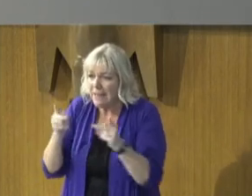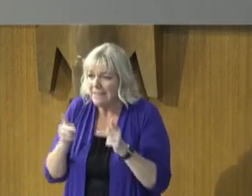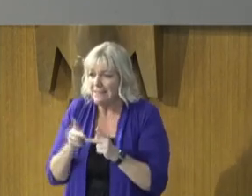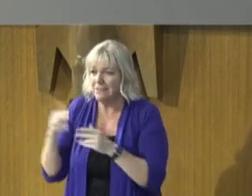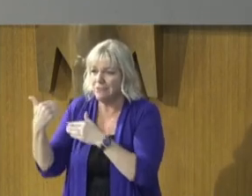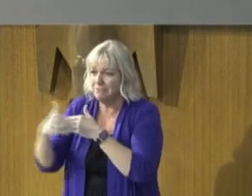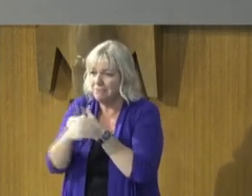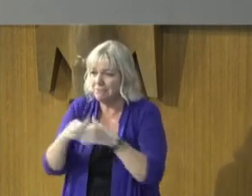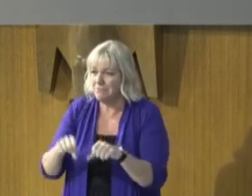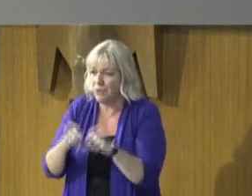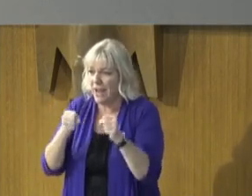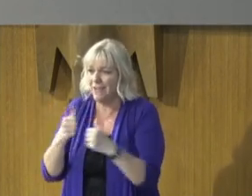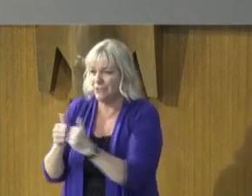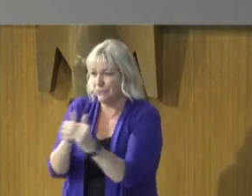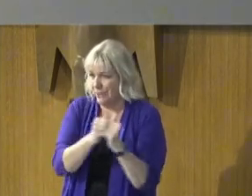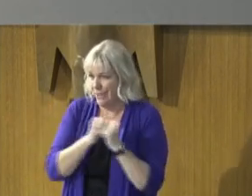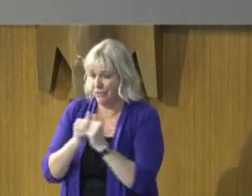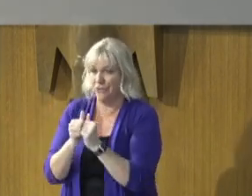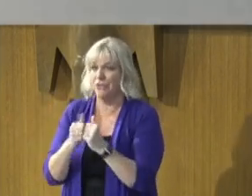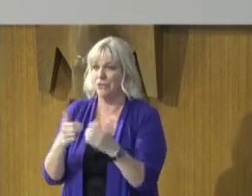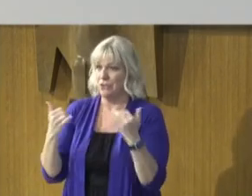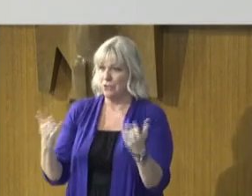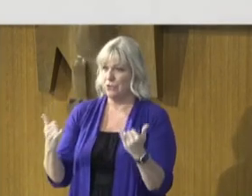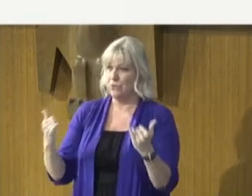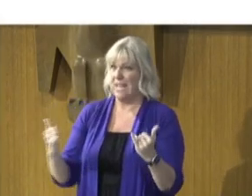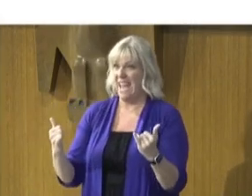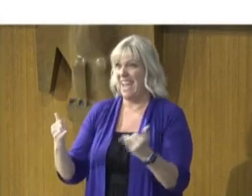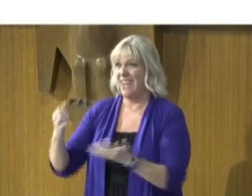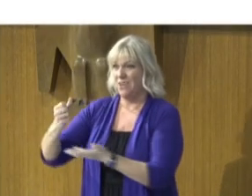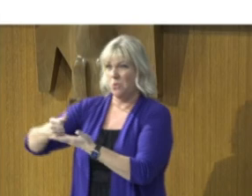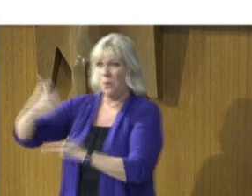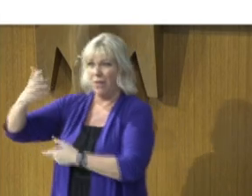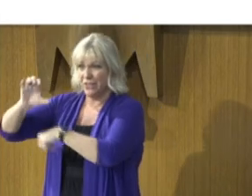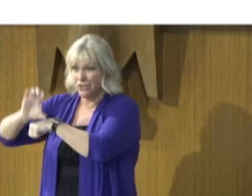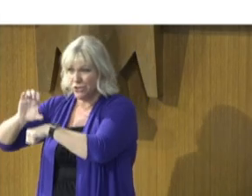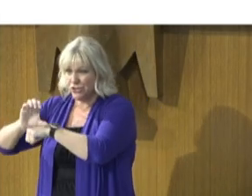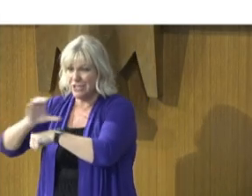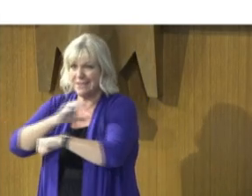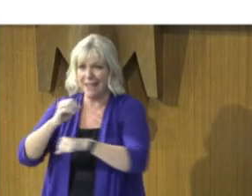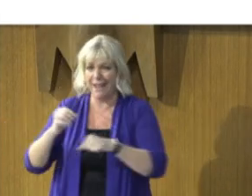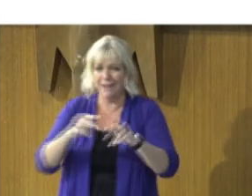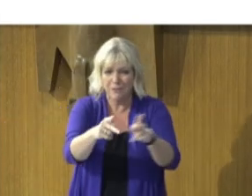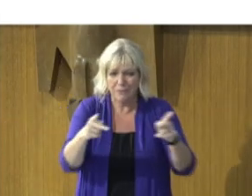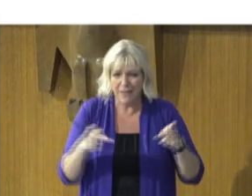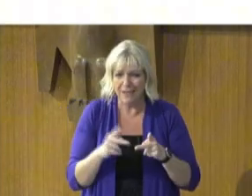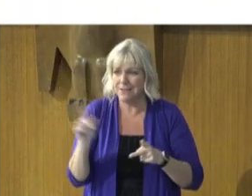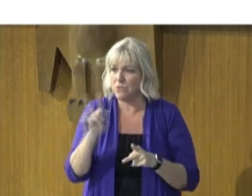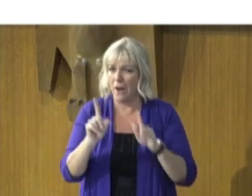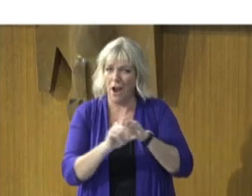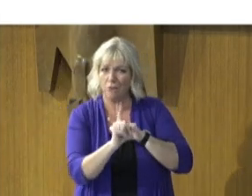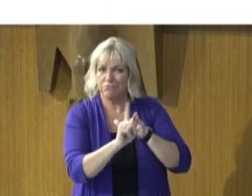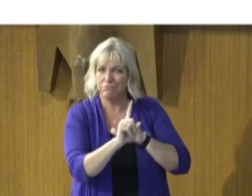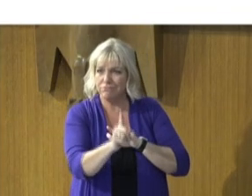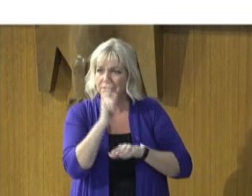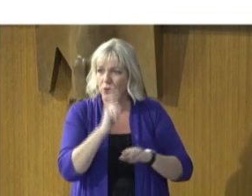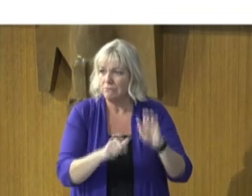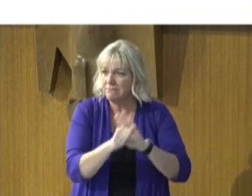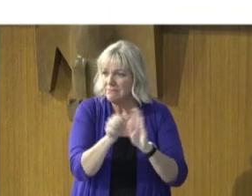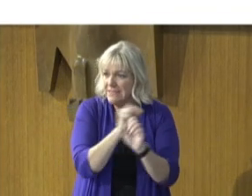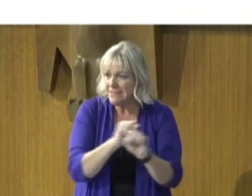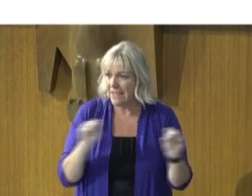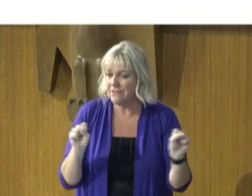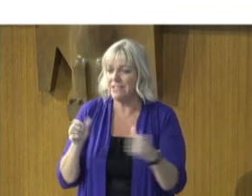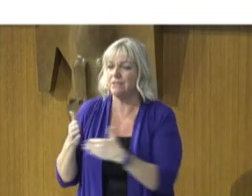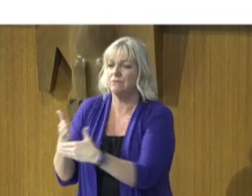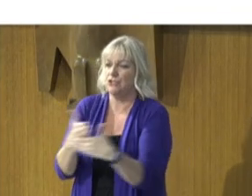together. Today, in wealthy churches and refugee camps, the cup is shared. Today,